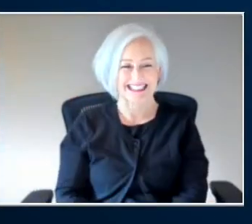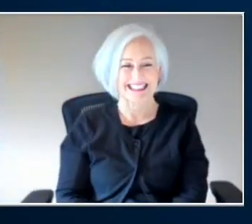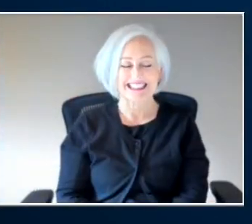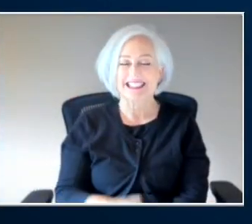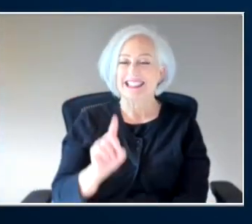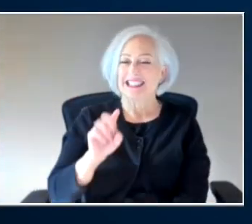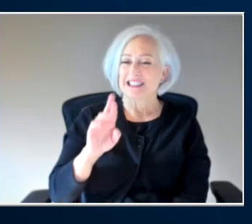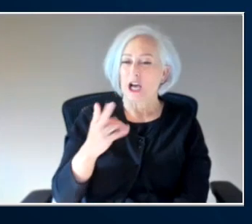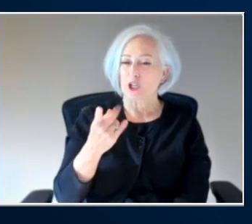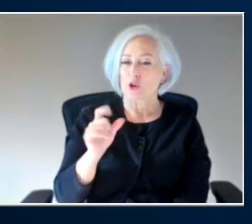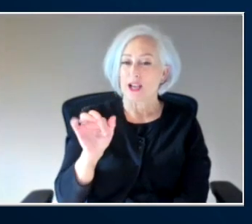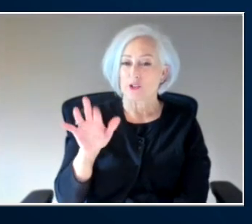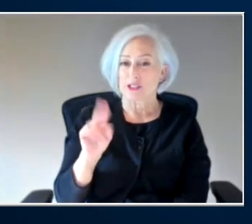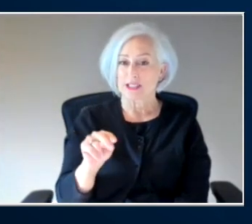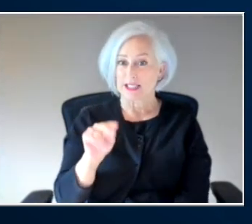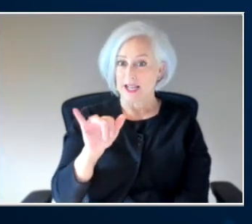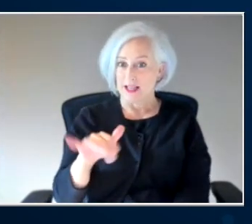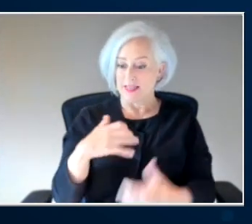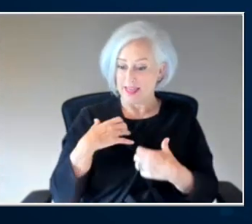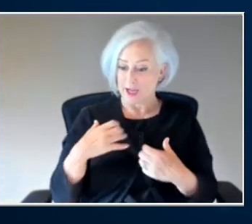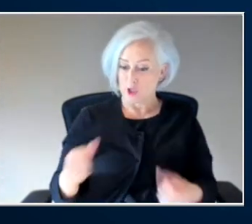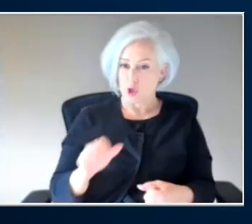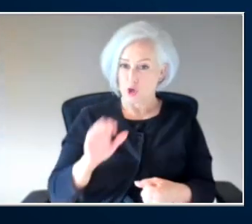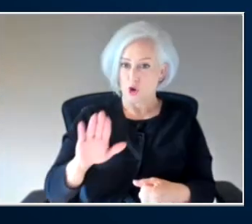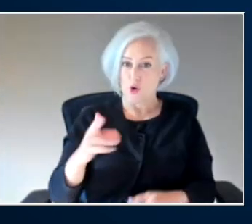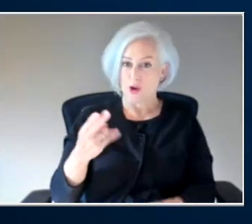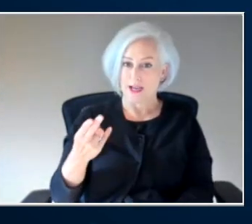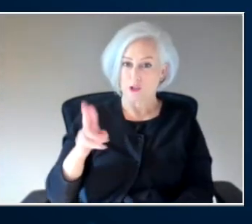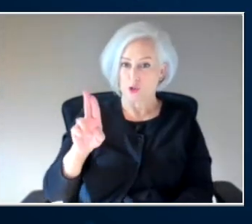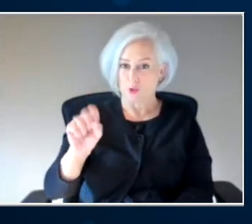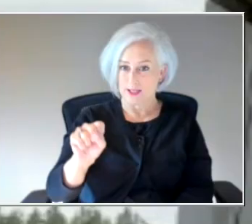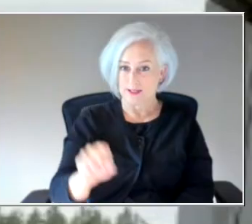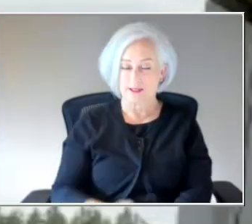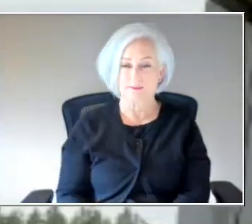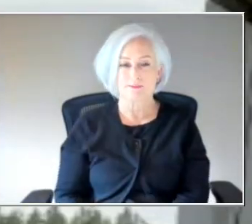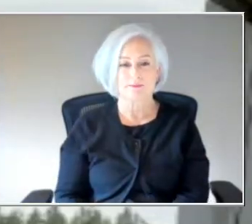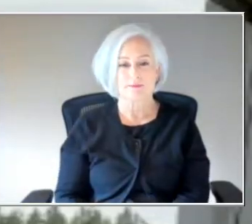this transplant cure Addie's HUS?